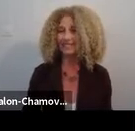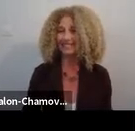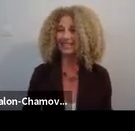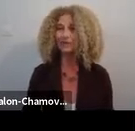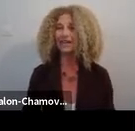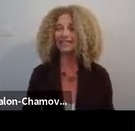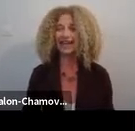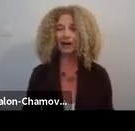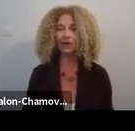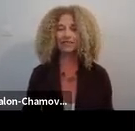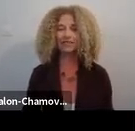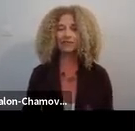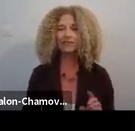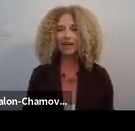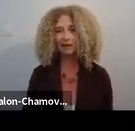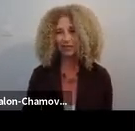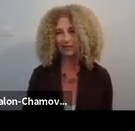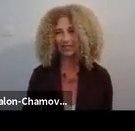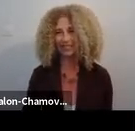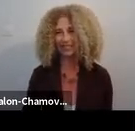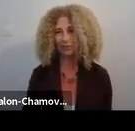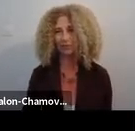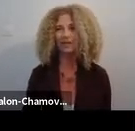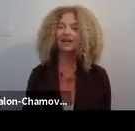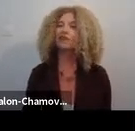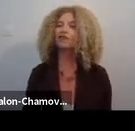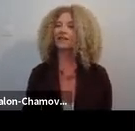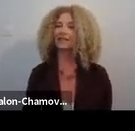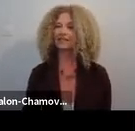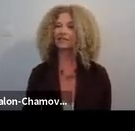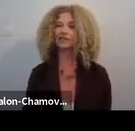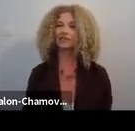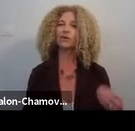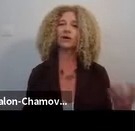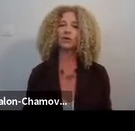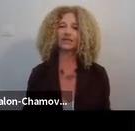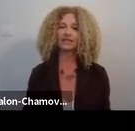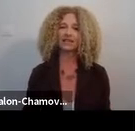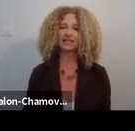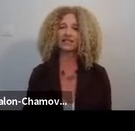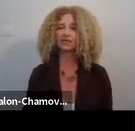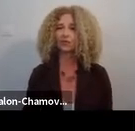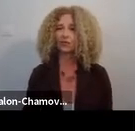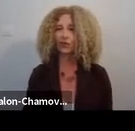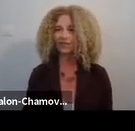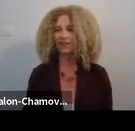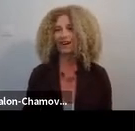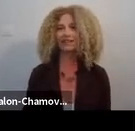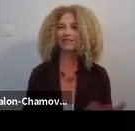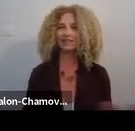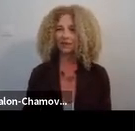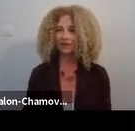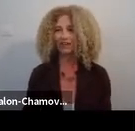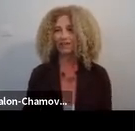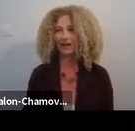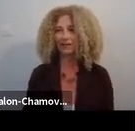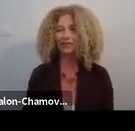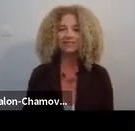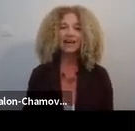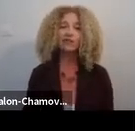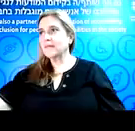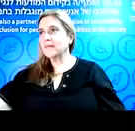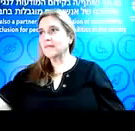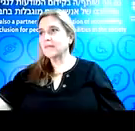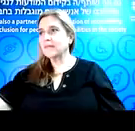we're gonna see right now is a very short example from an interview with Senator Deutsch on the